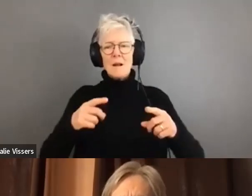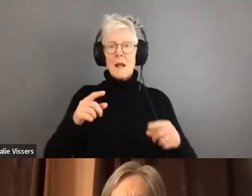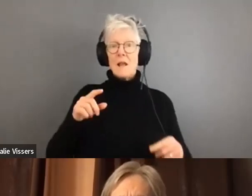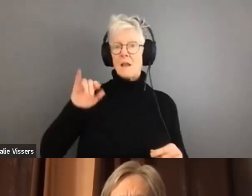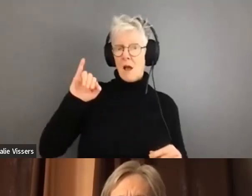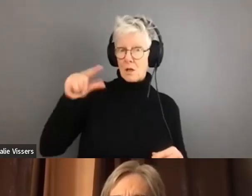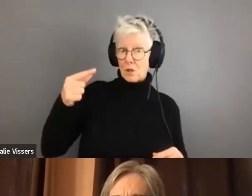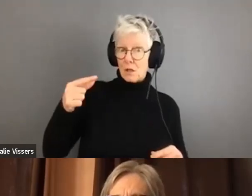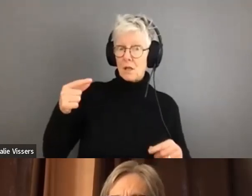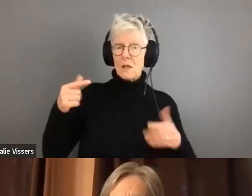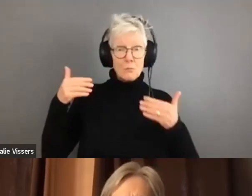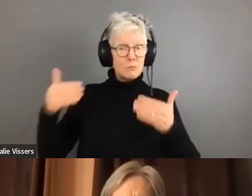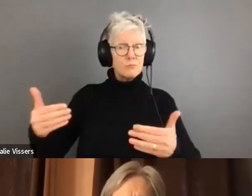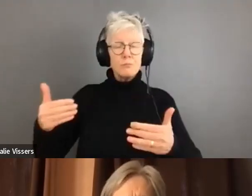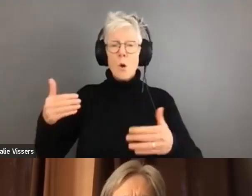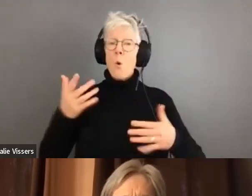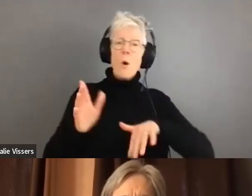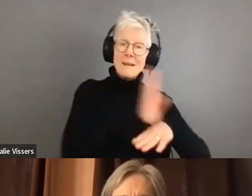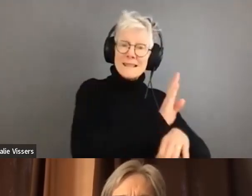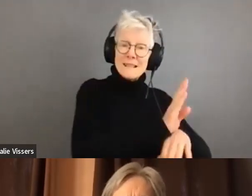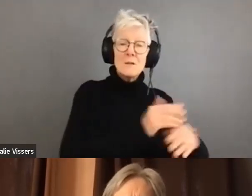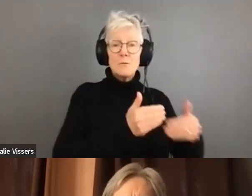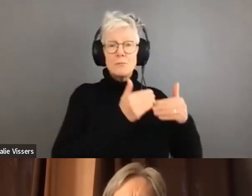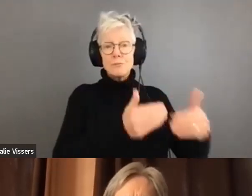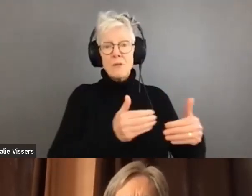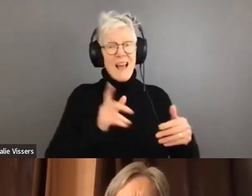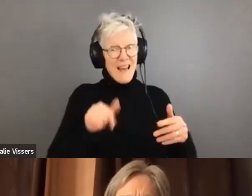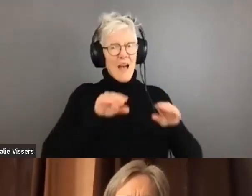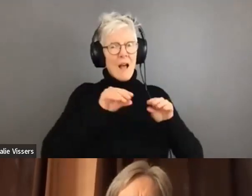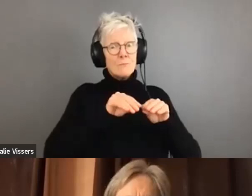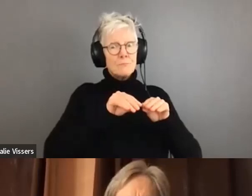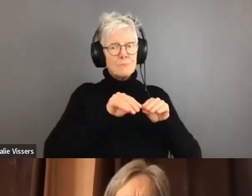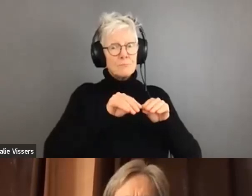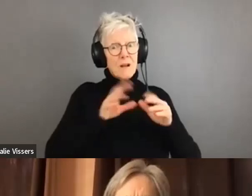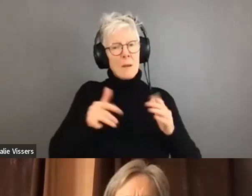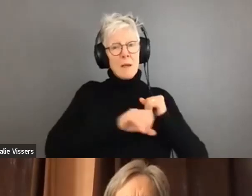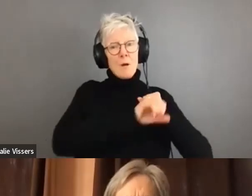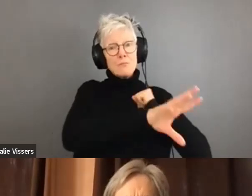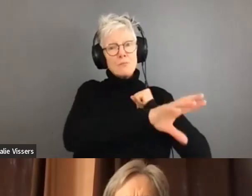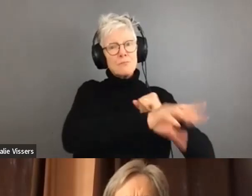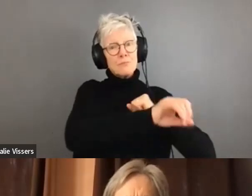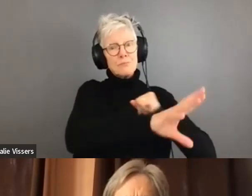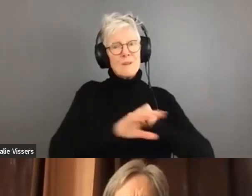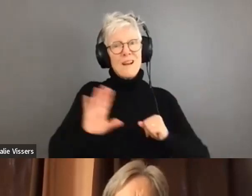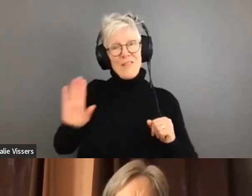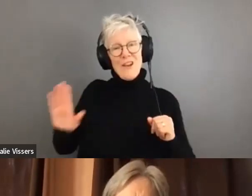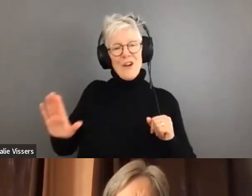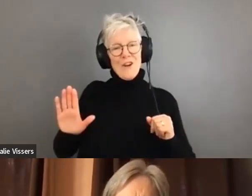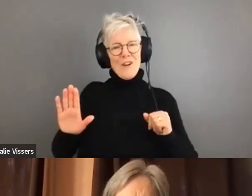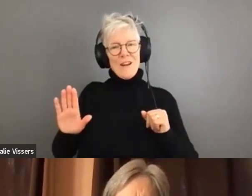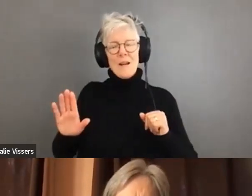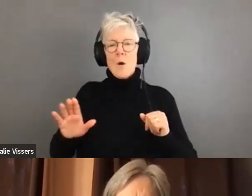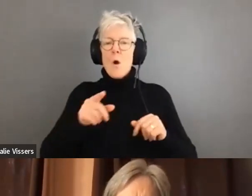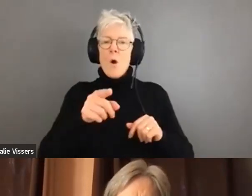or if business did one and had somebody on that gave advice. Yes. Maybe wasn't the best. I think yes. I think